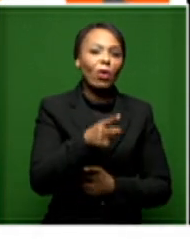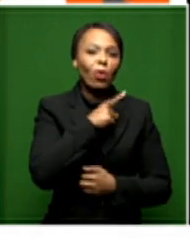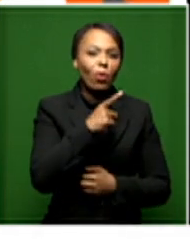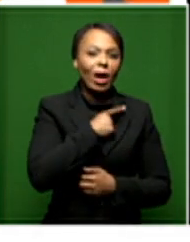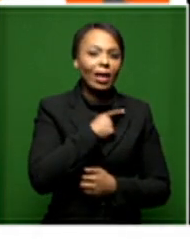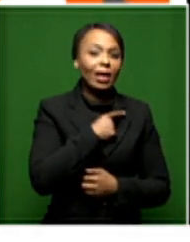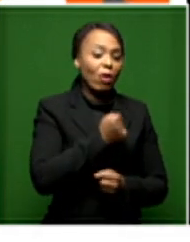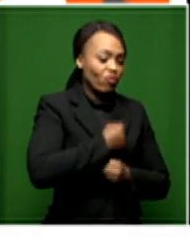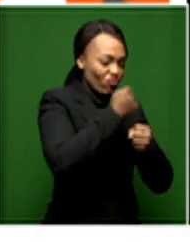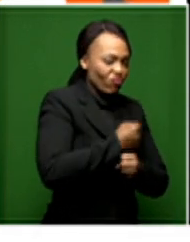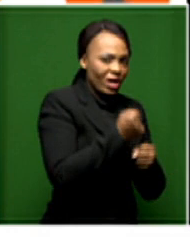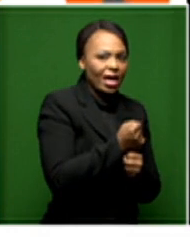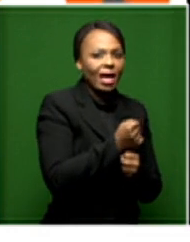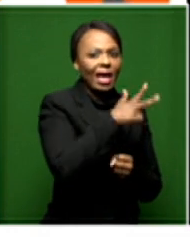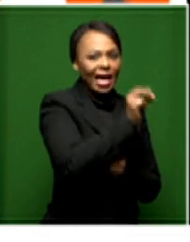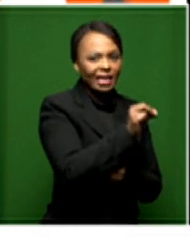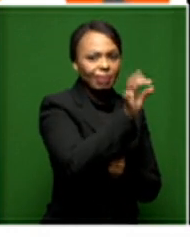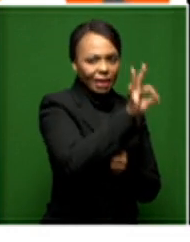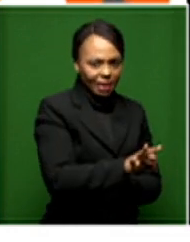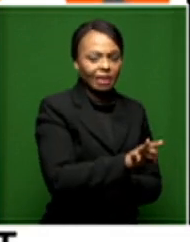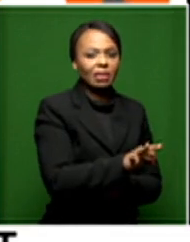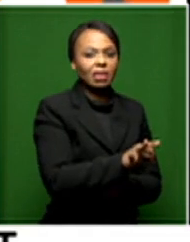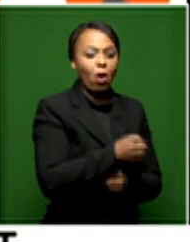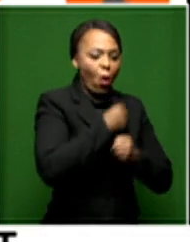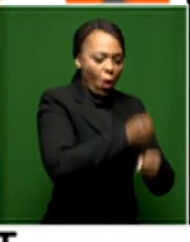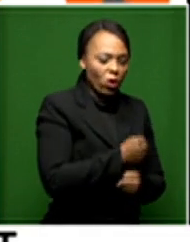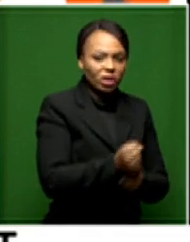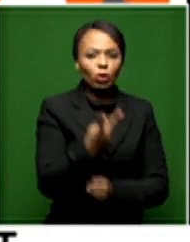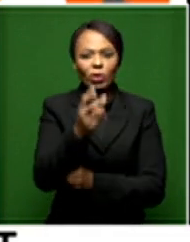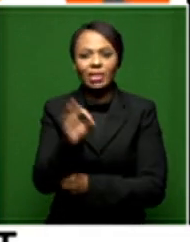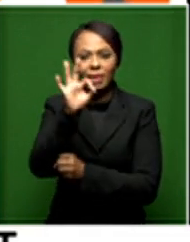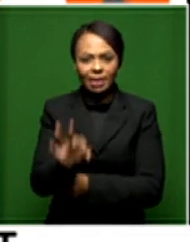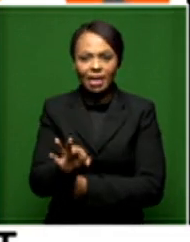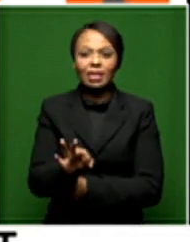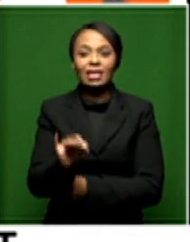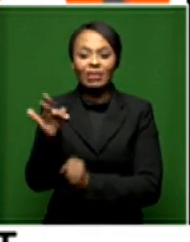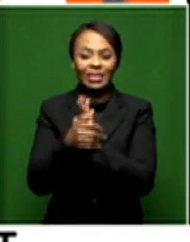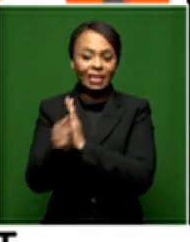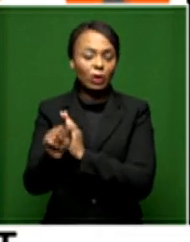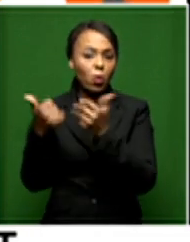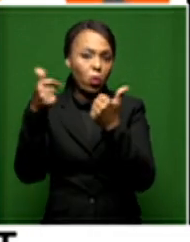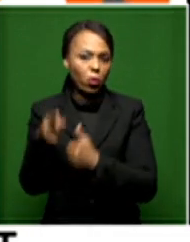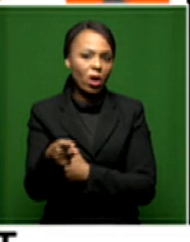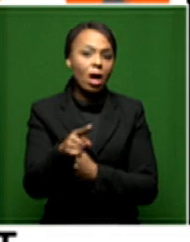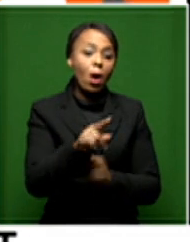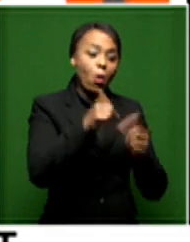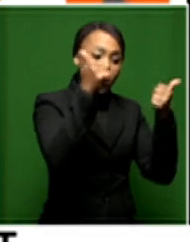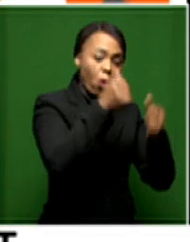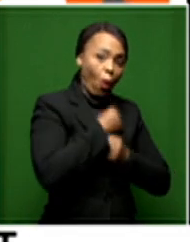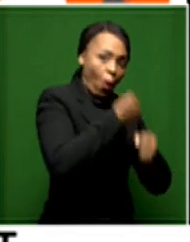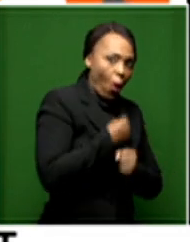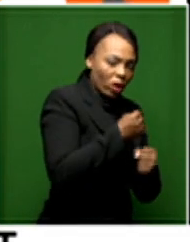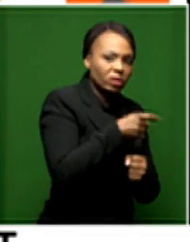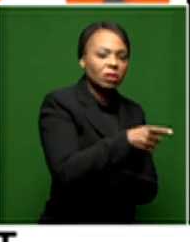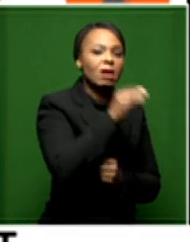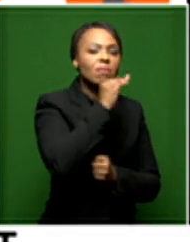80% horse, 20% rider in terms of skill. If you have a really good horse, it will be the type of horse that can